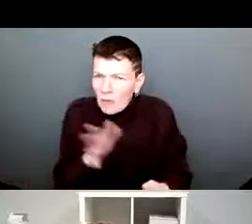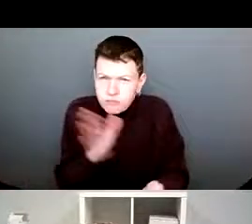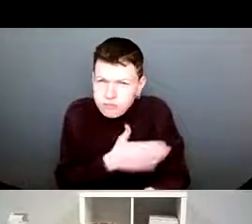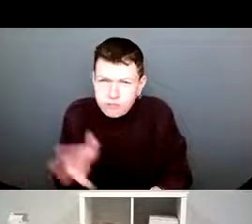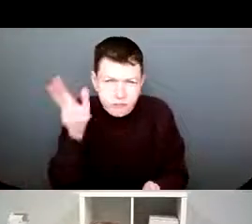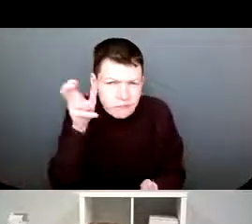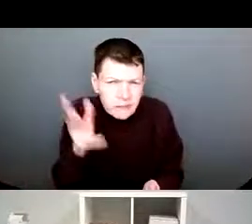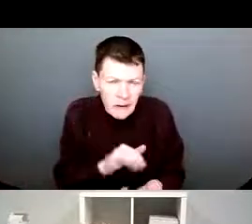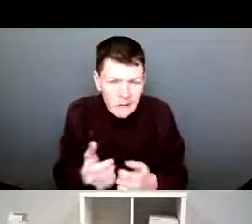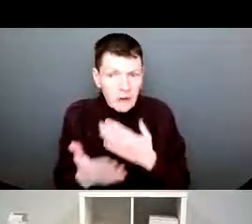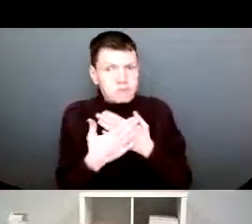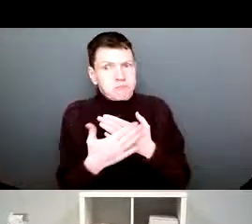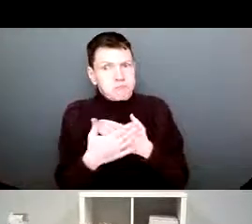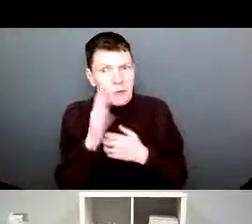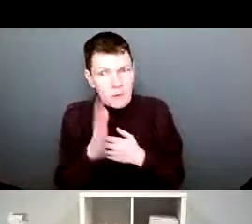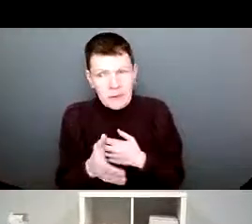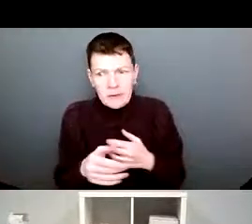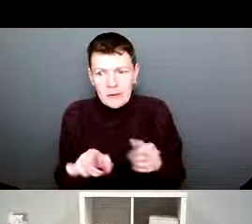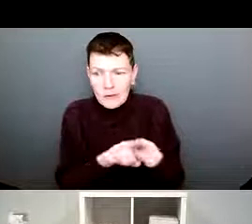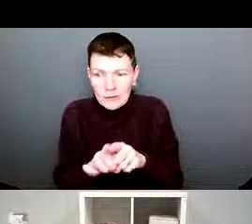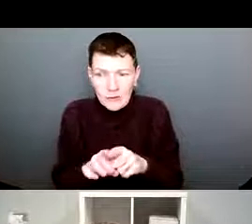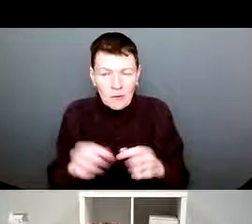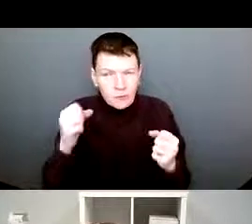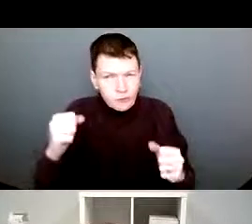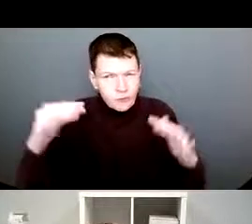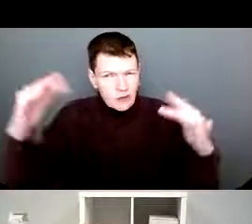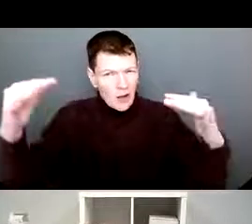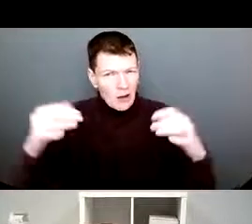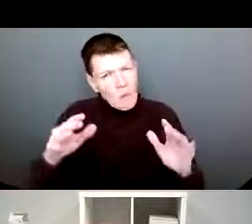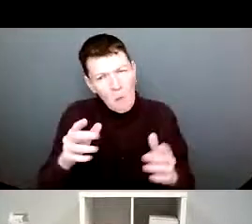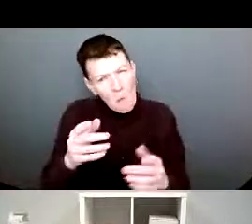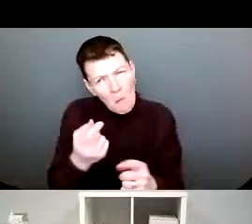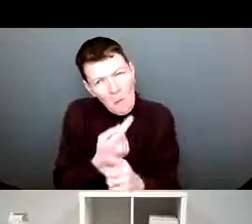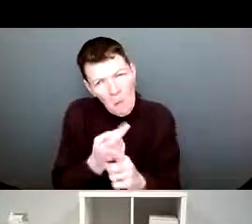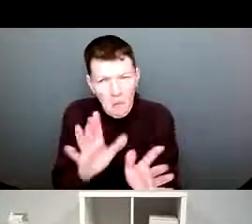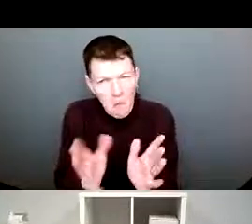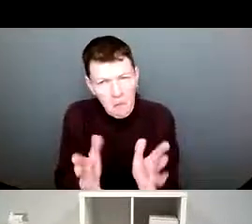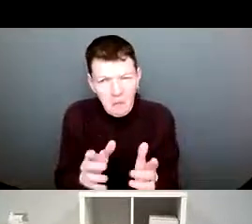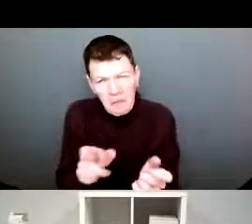for music and roughly the volume. It's semi-accurate at best, I would say.